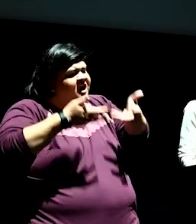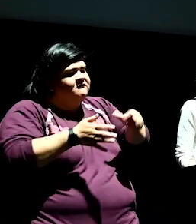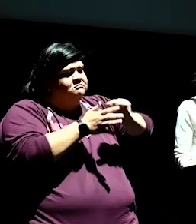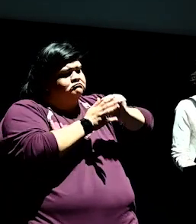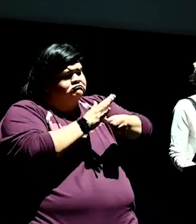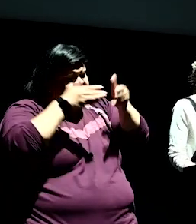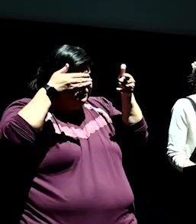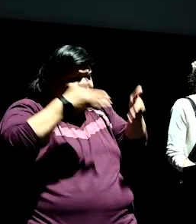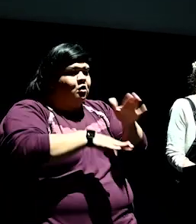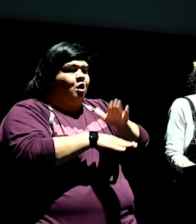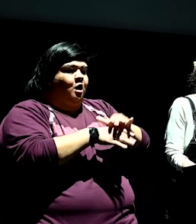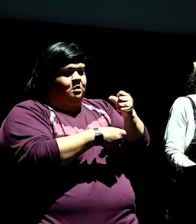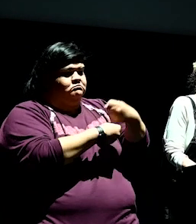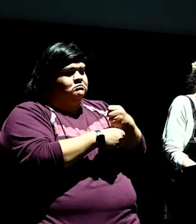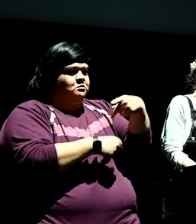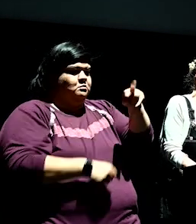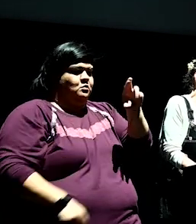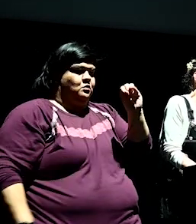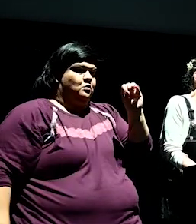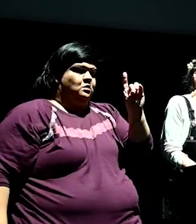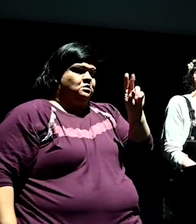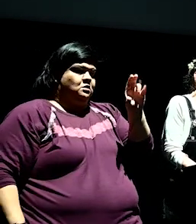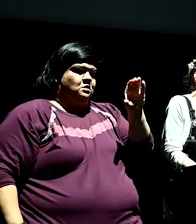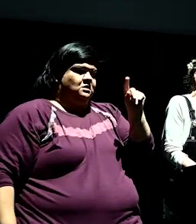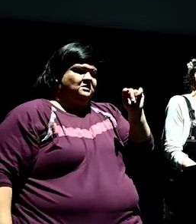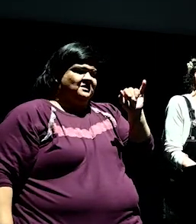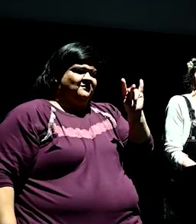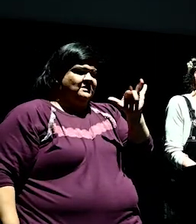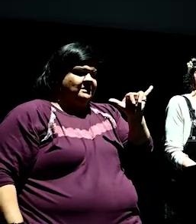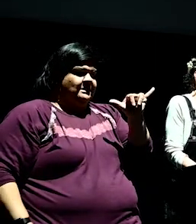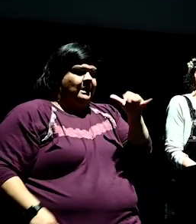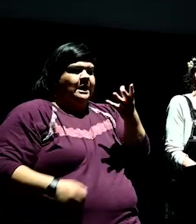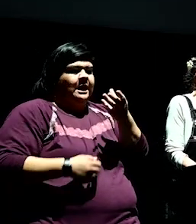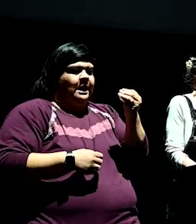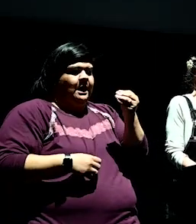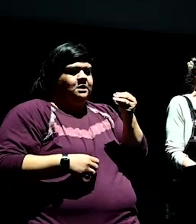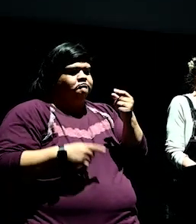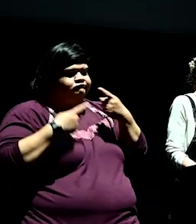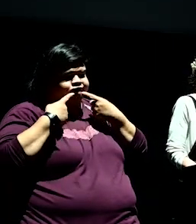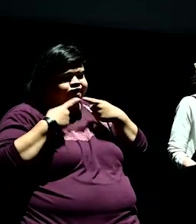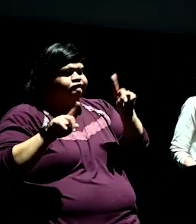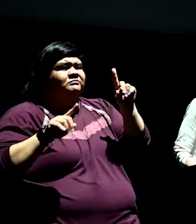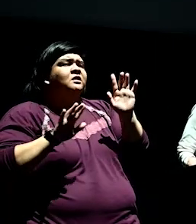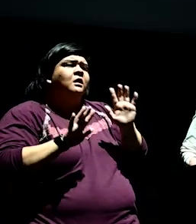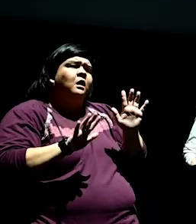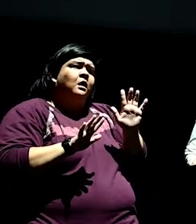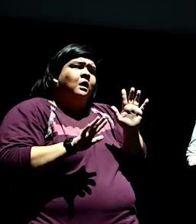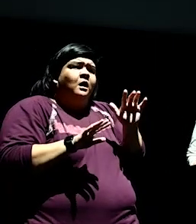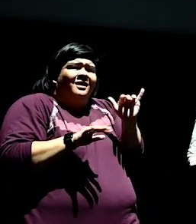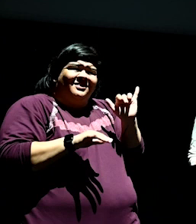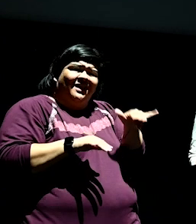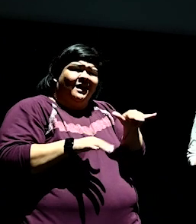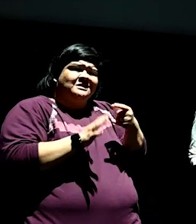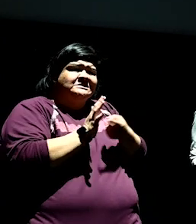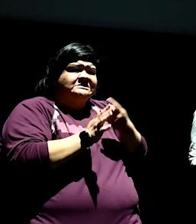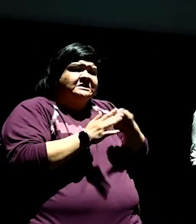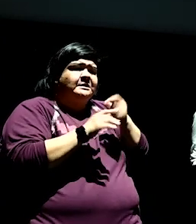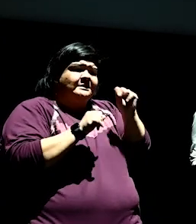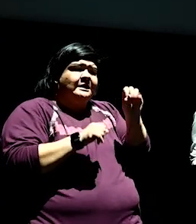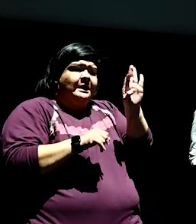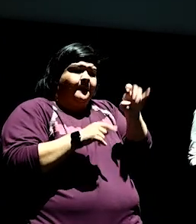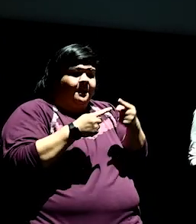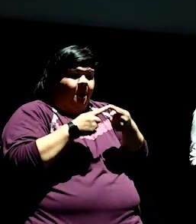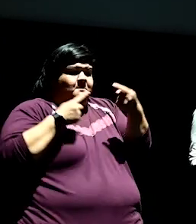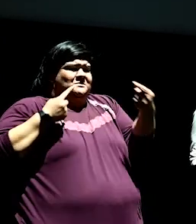productivity and optimizing, and that can be the opposite of what creative is